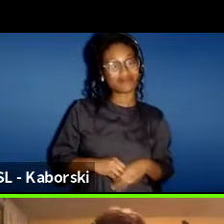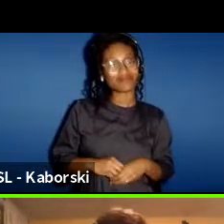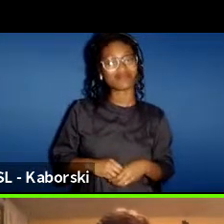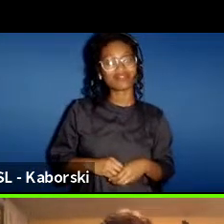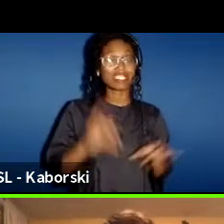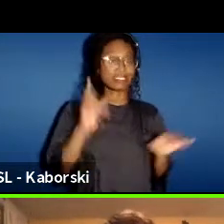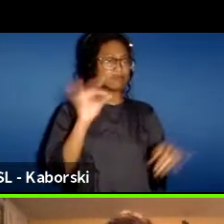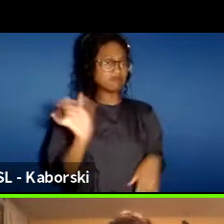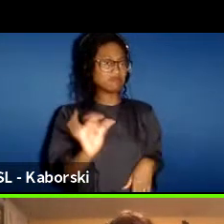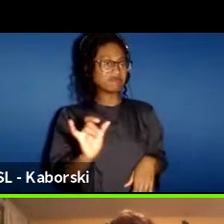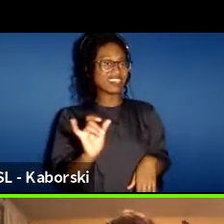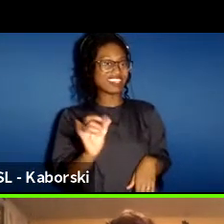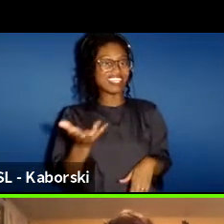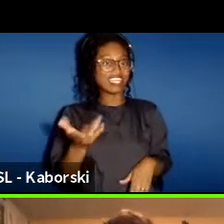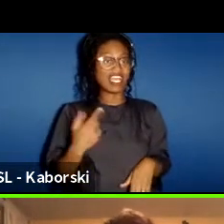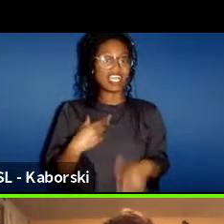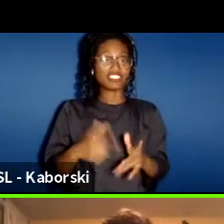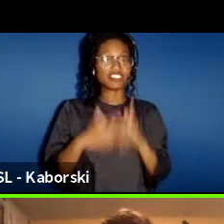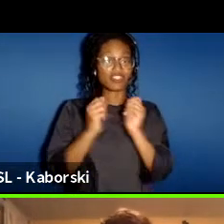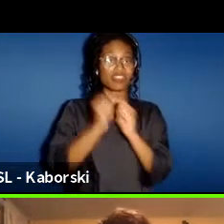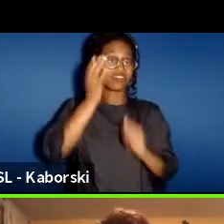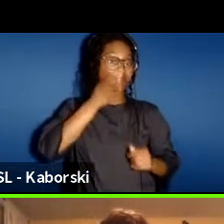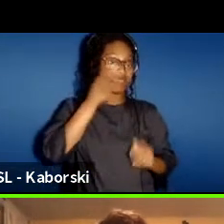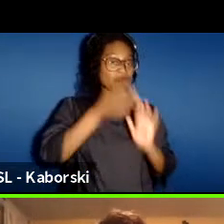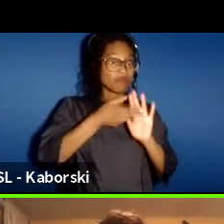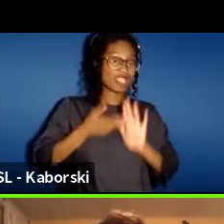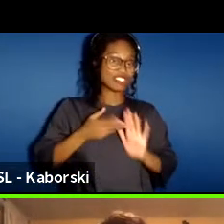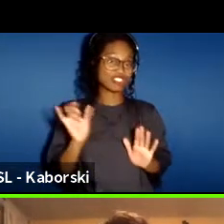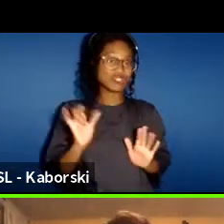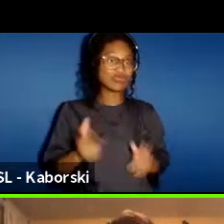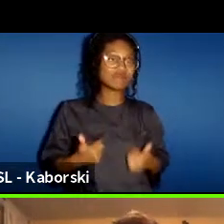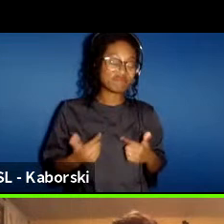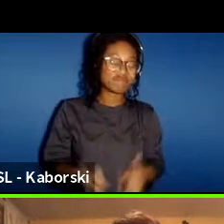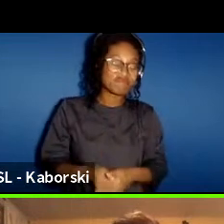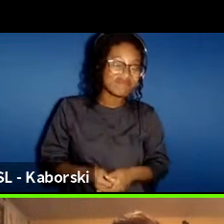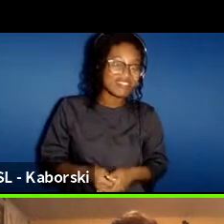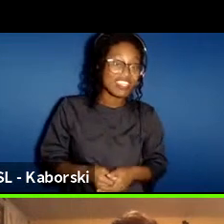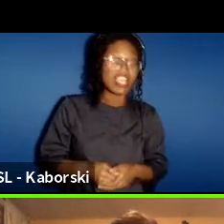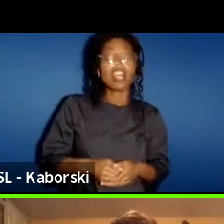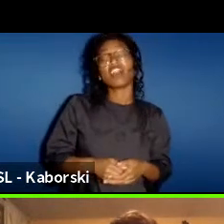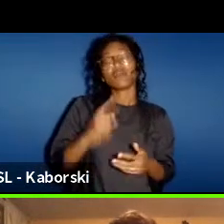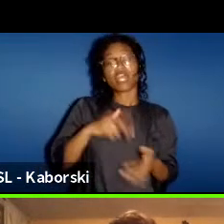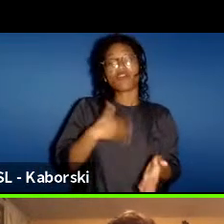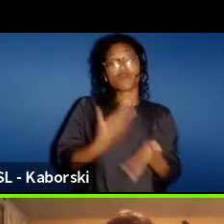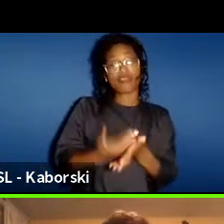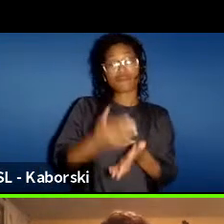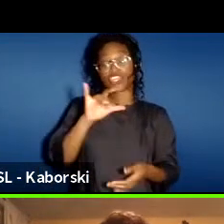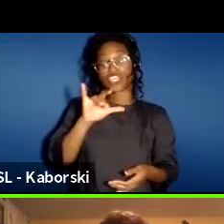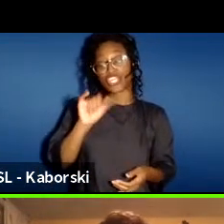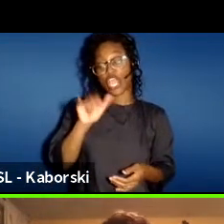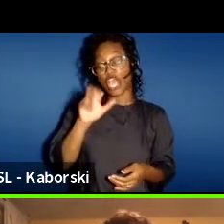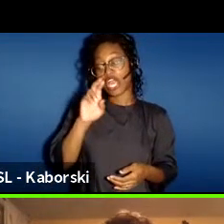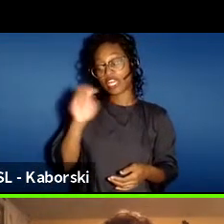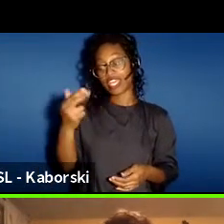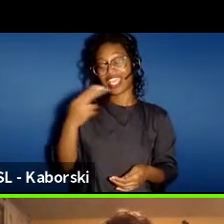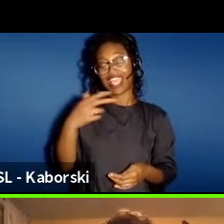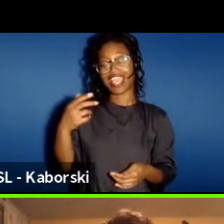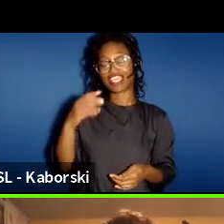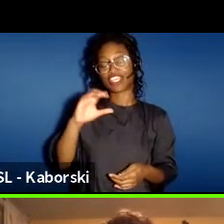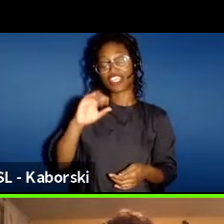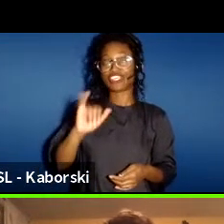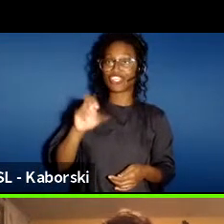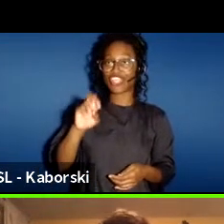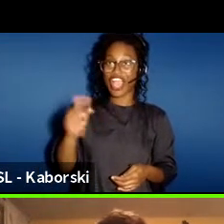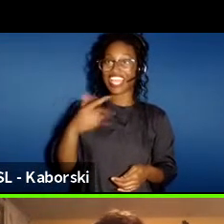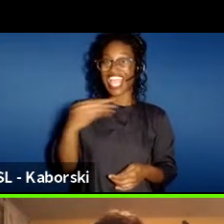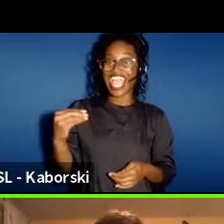Similarly, I started with a bunch of beer brands. Then I came to Young and Laramore, some other beer brands. And I don't know if you could say